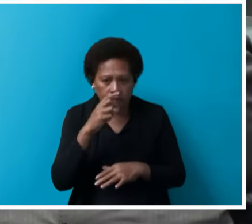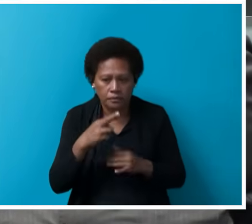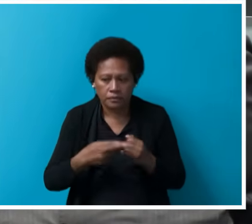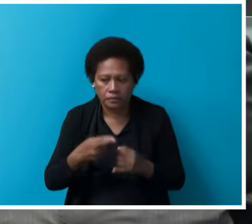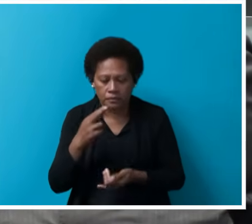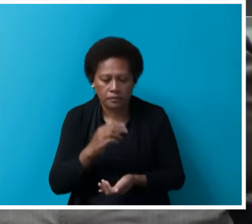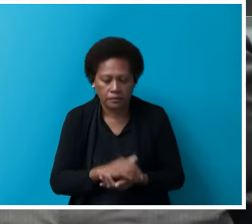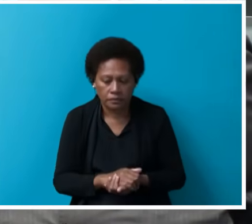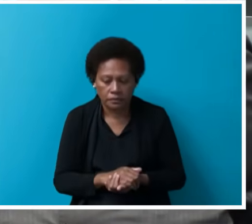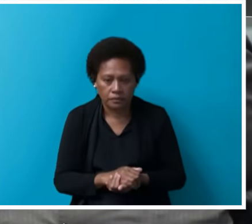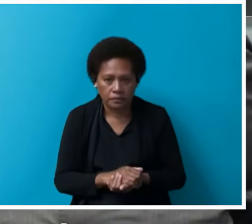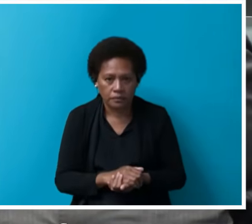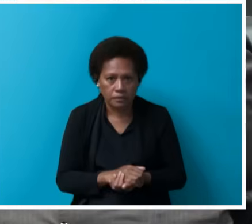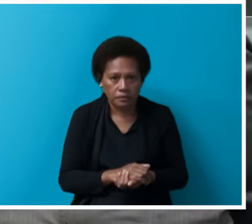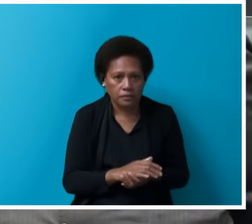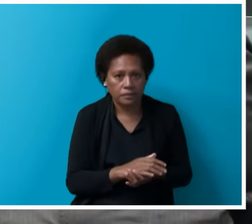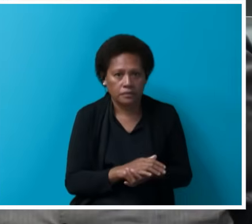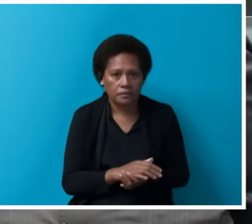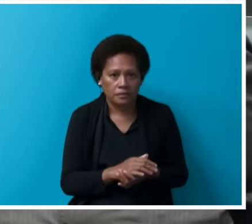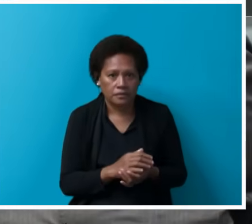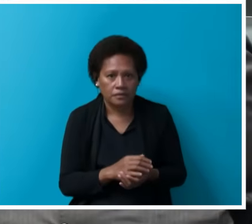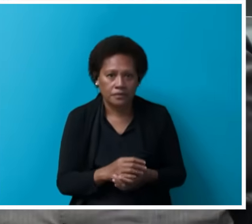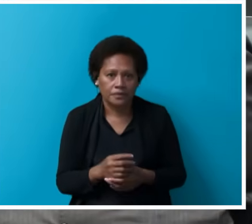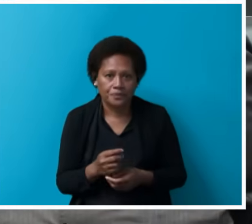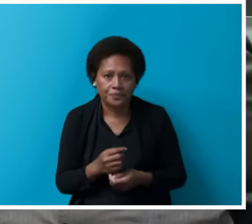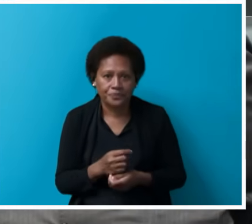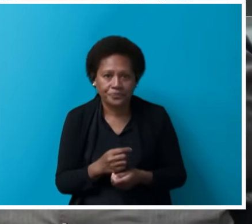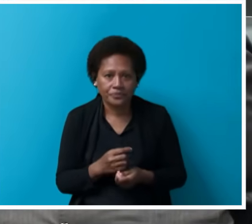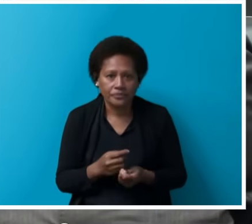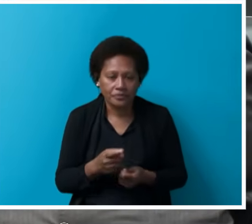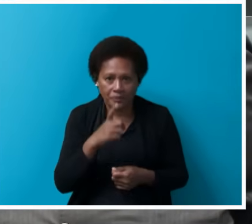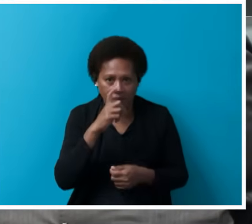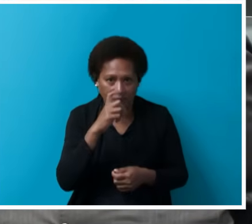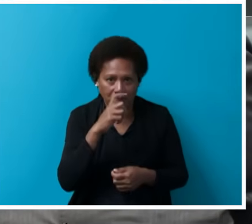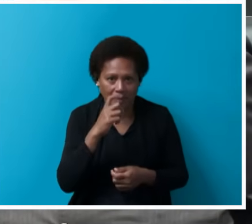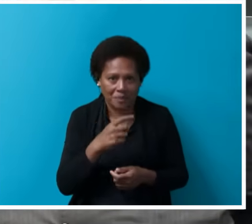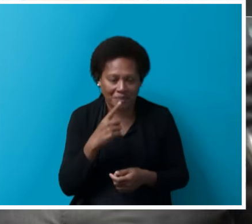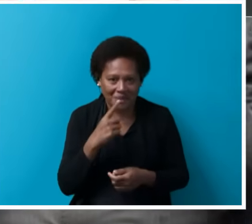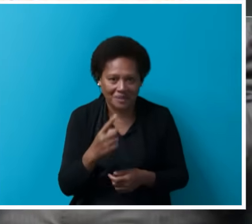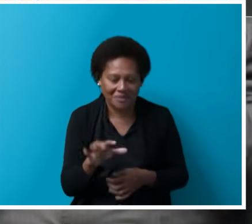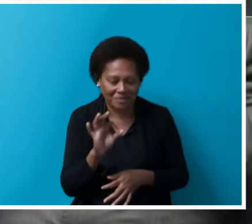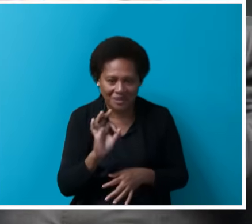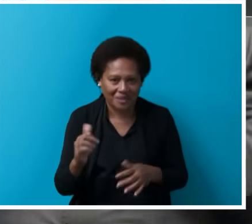say, we're going to increase the allowance. There will always be people who will say this is not enough.